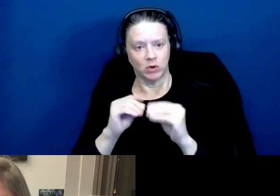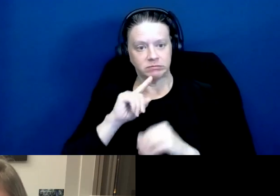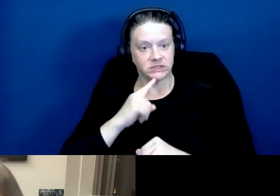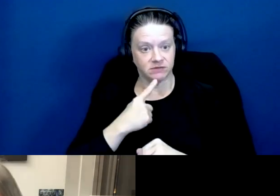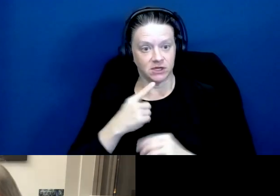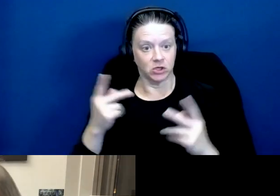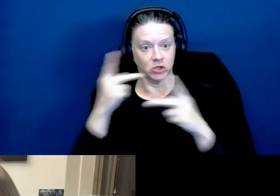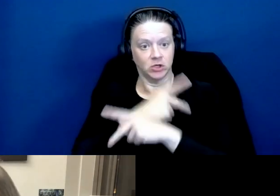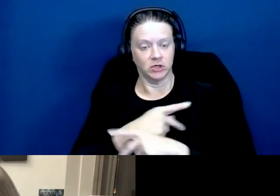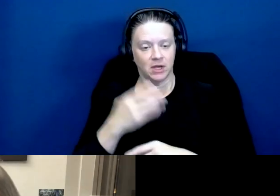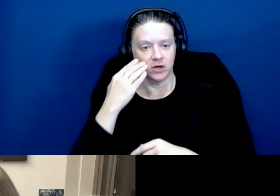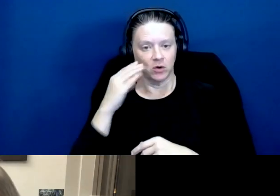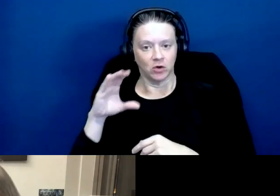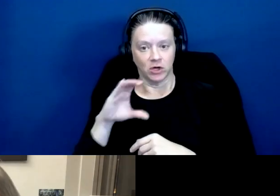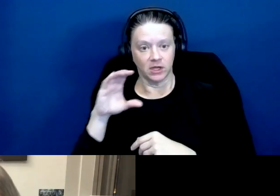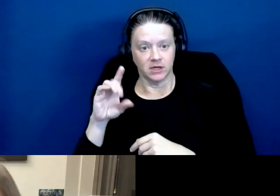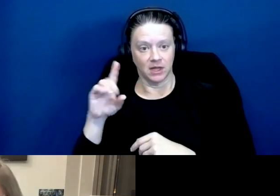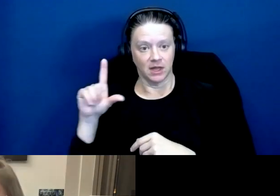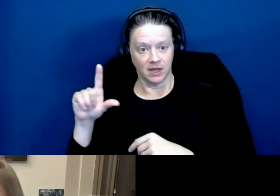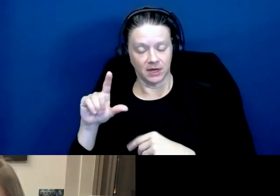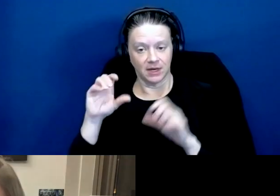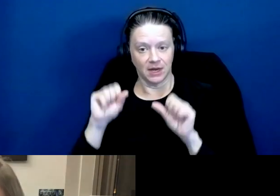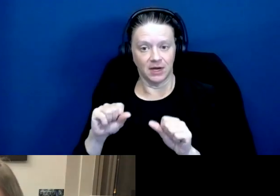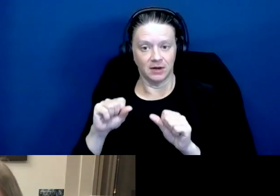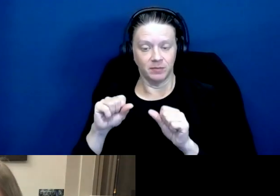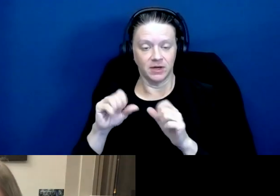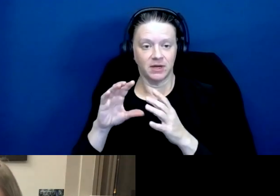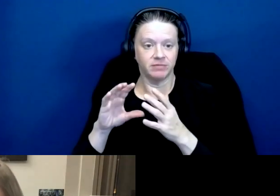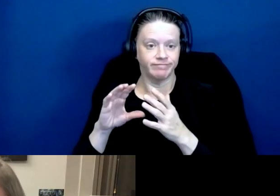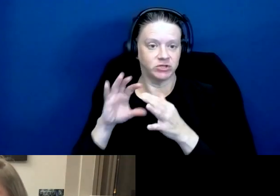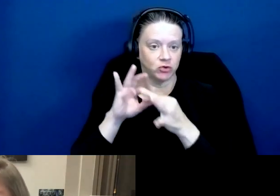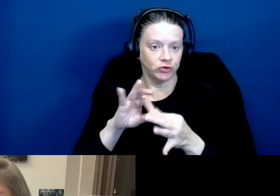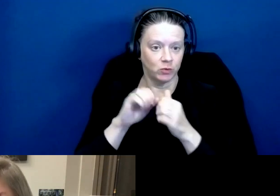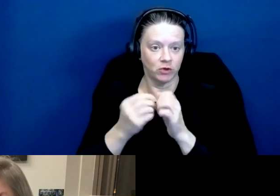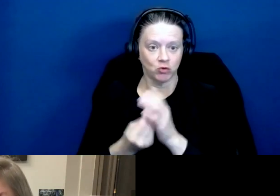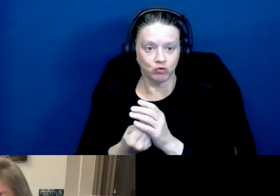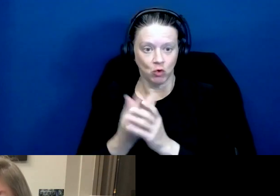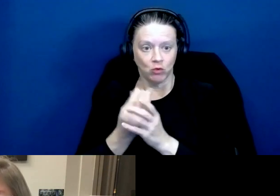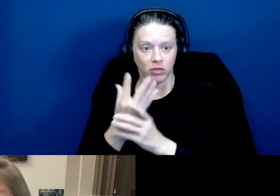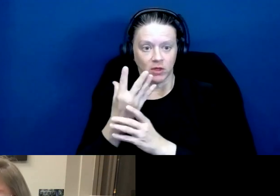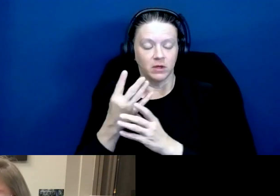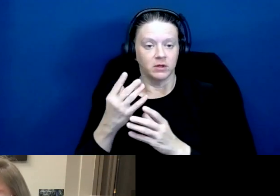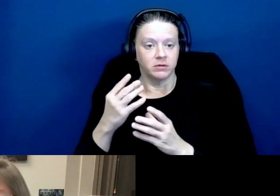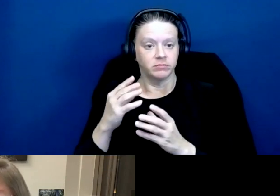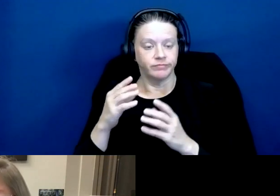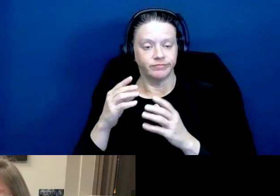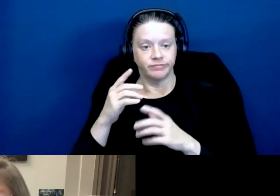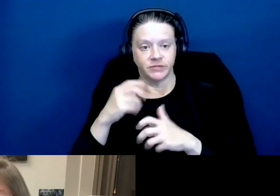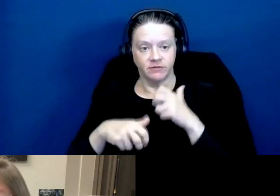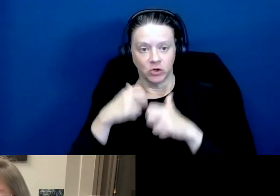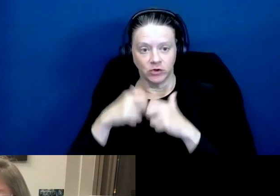know that Cornelia de Lange can be associated with some growth differences and feeding difficulties sometimes, some